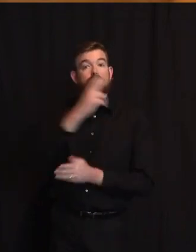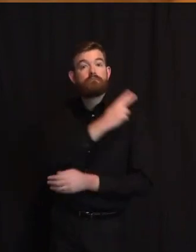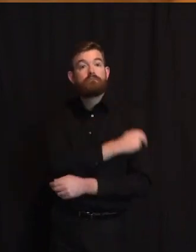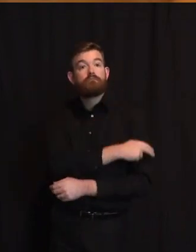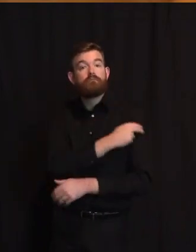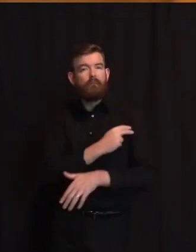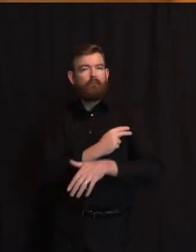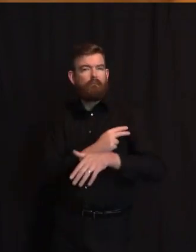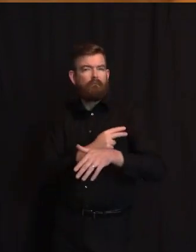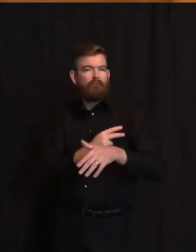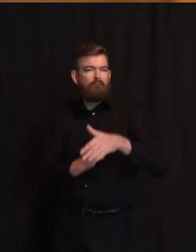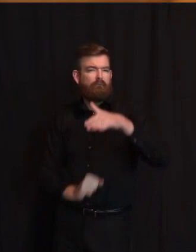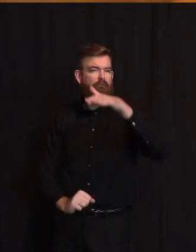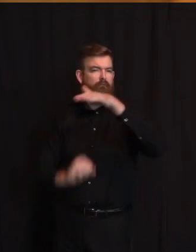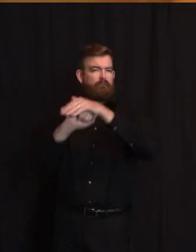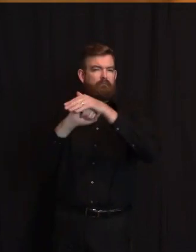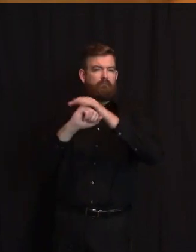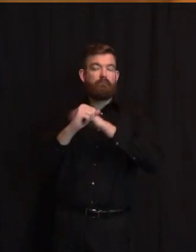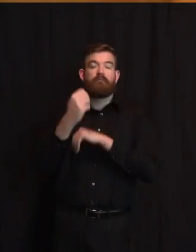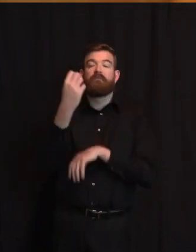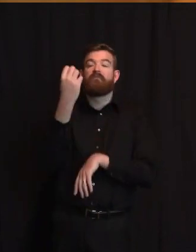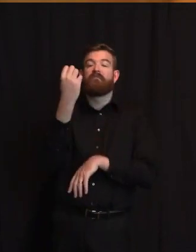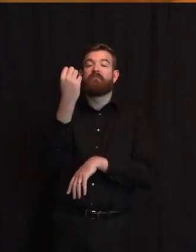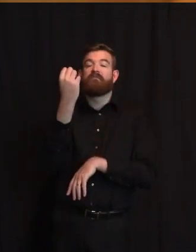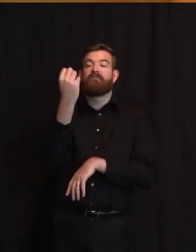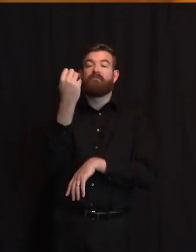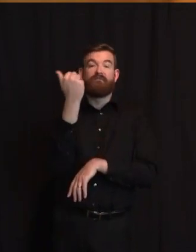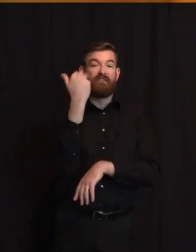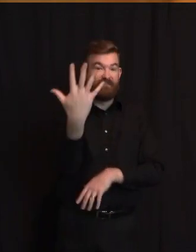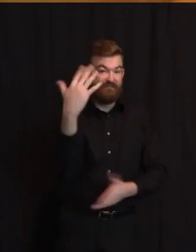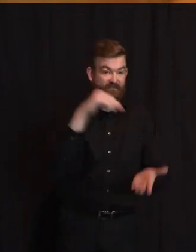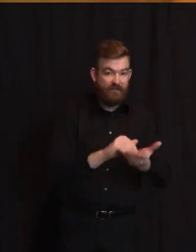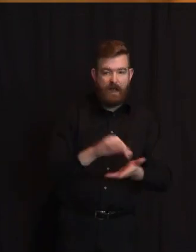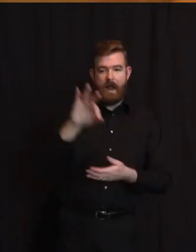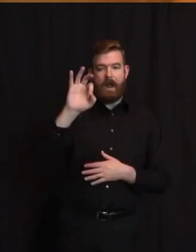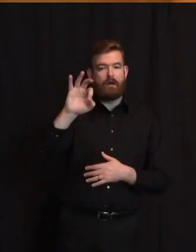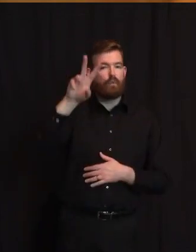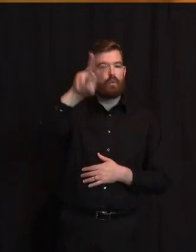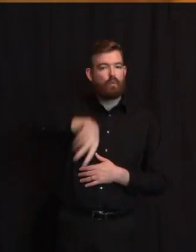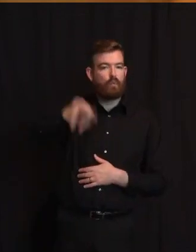15,922, and ICU admissions will be